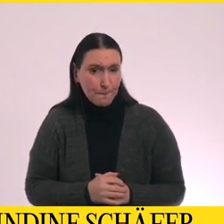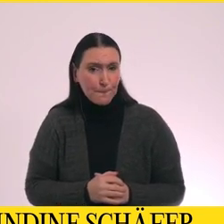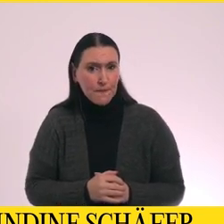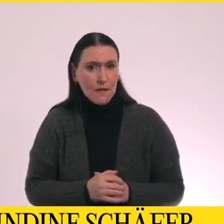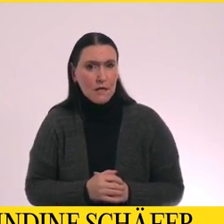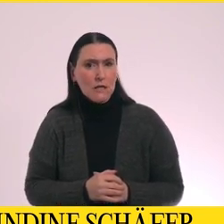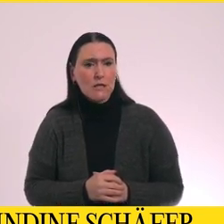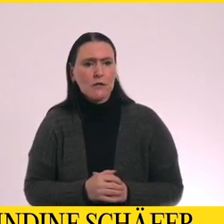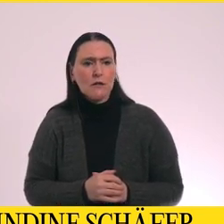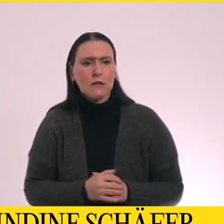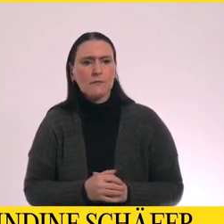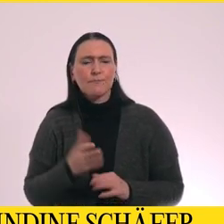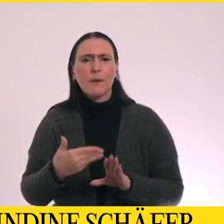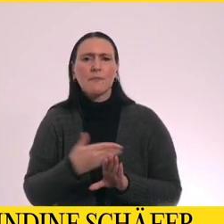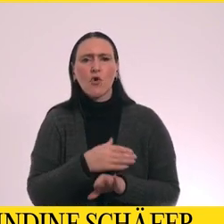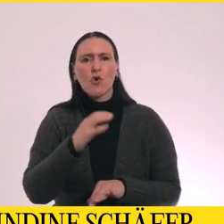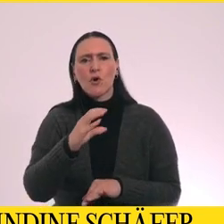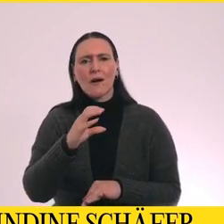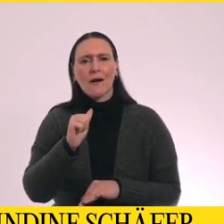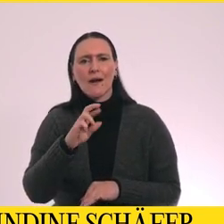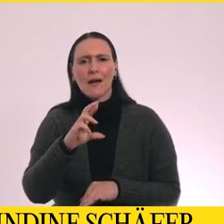Building on what Carlotta said, because Carlotta,